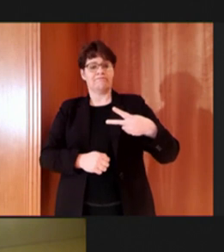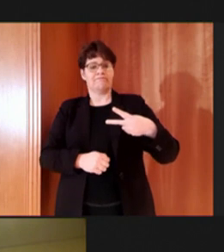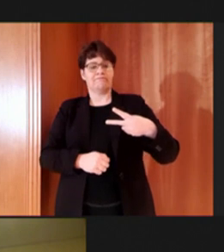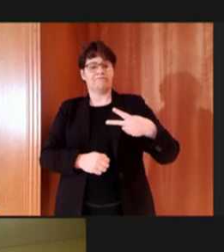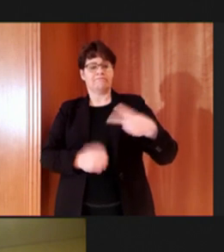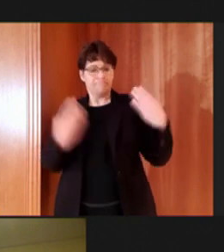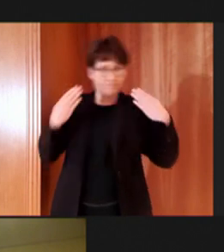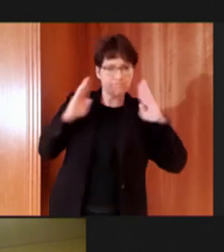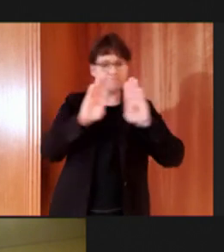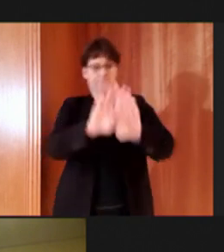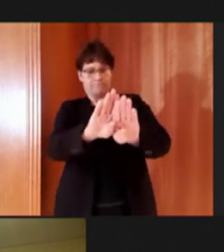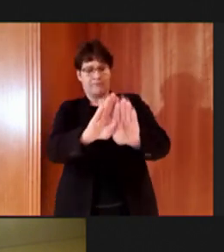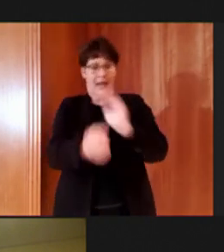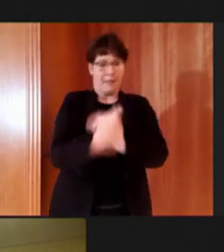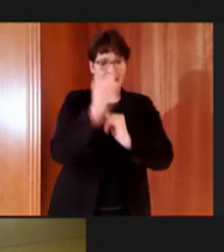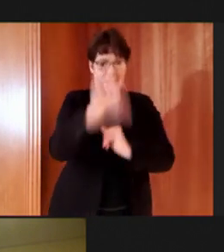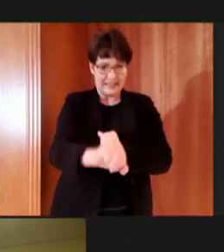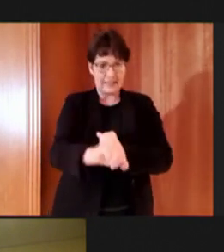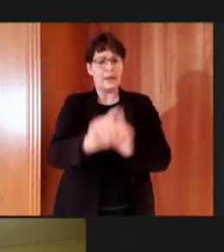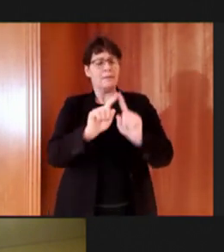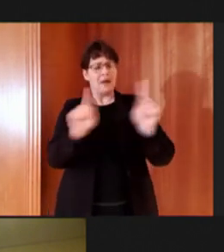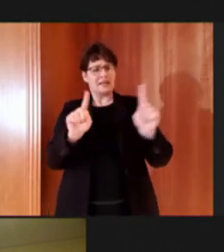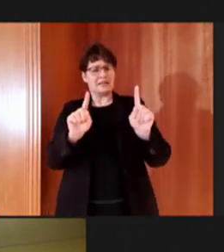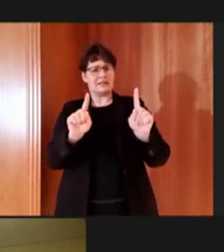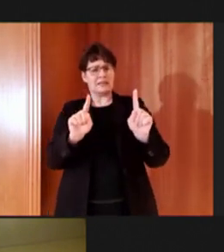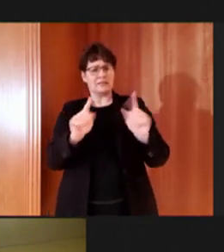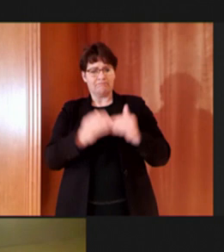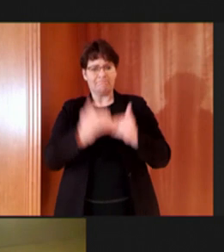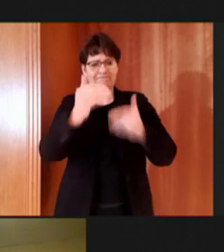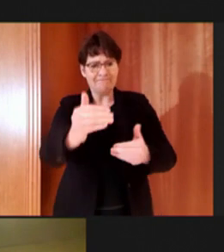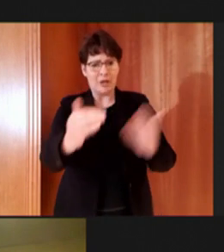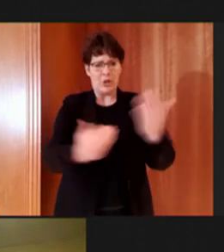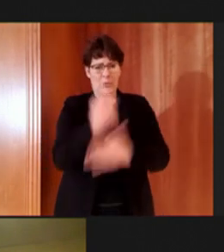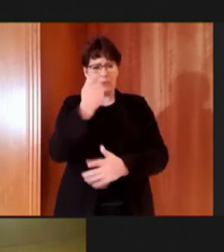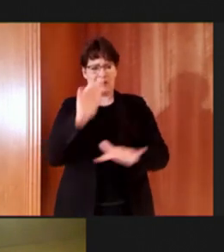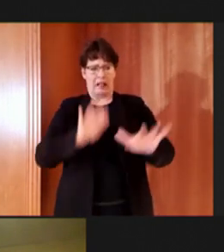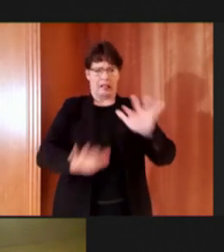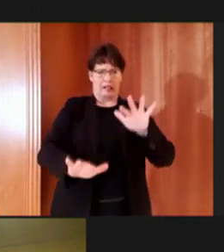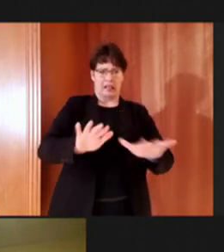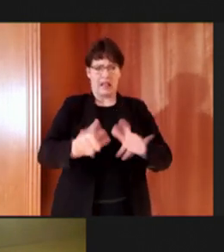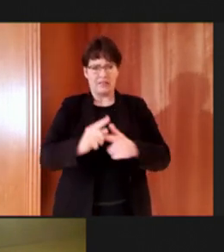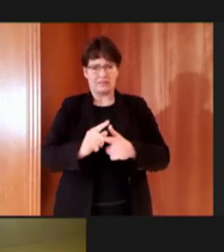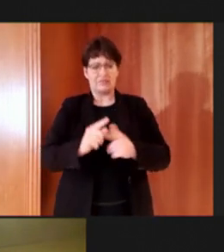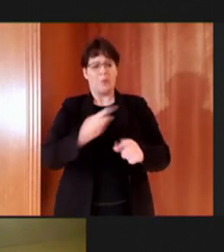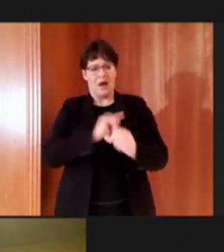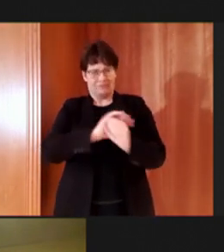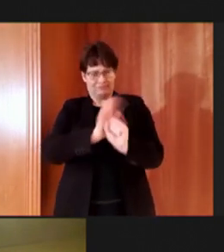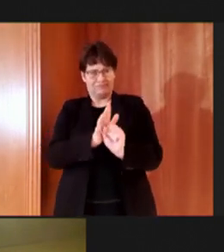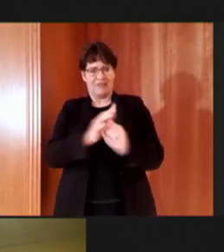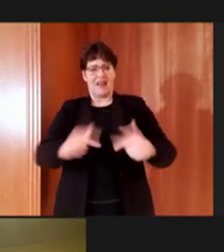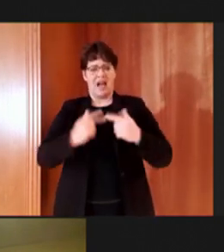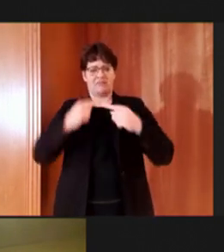into the lockdown, but now we are in a new and treacherous phase in the life cycle of this pandemic.